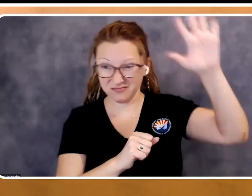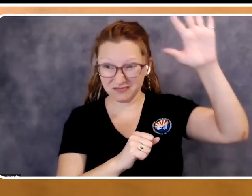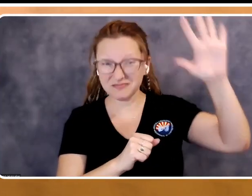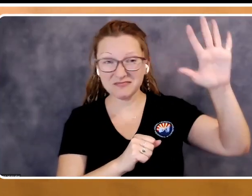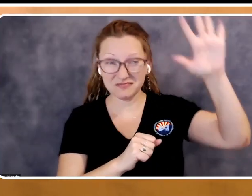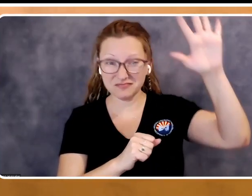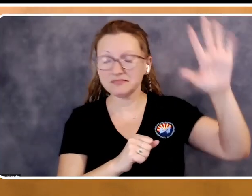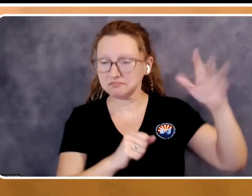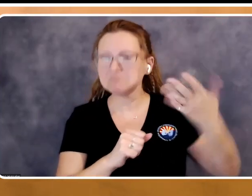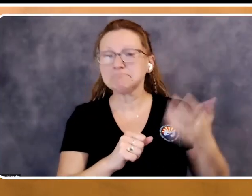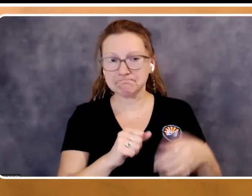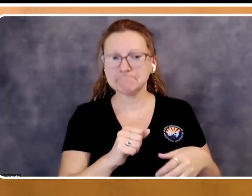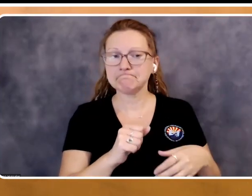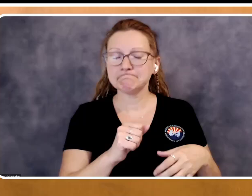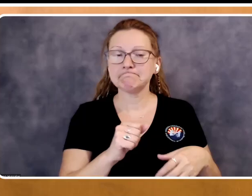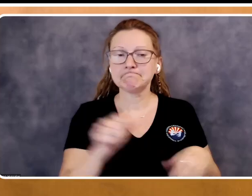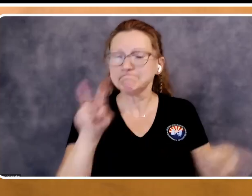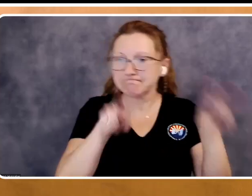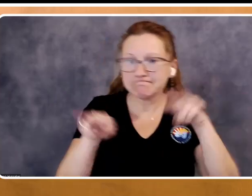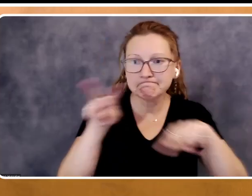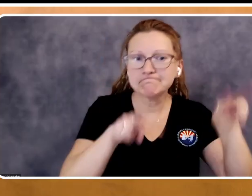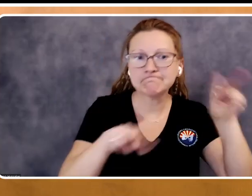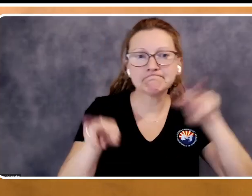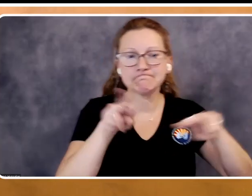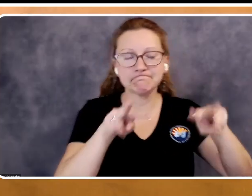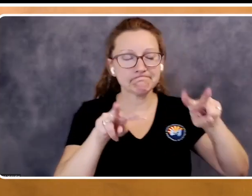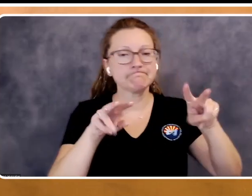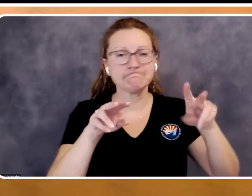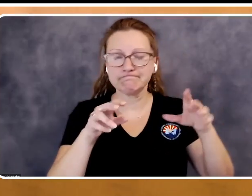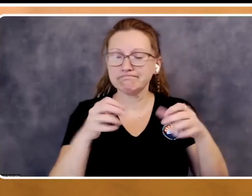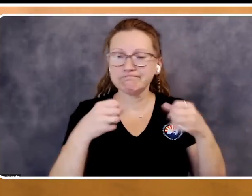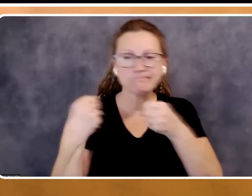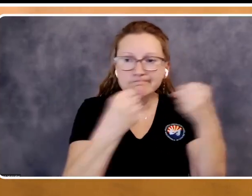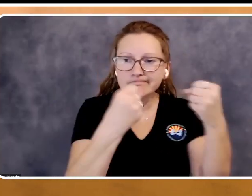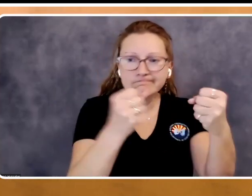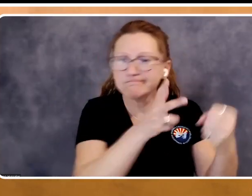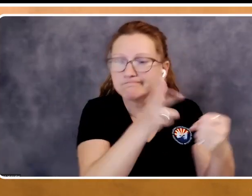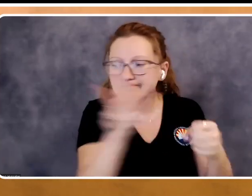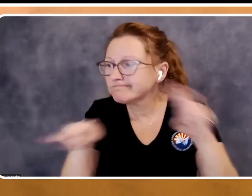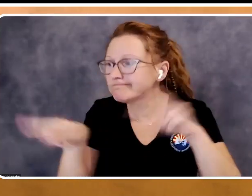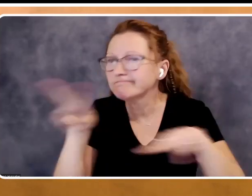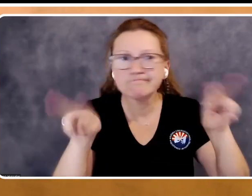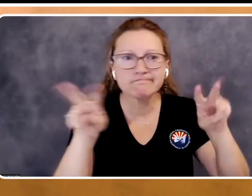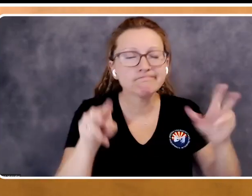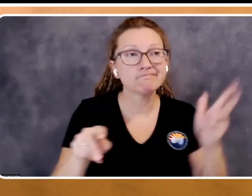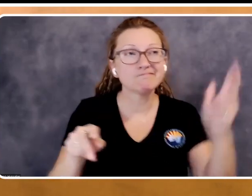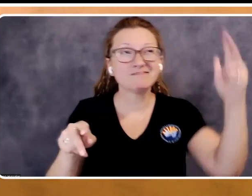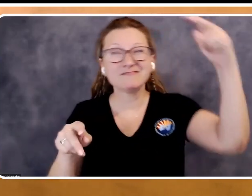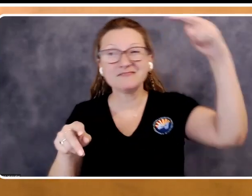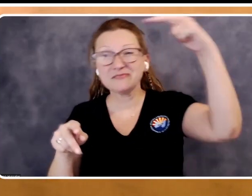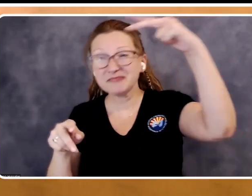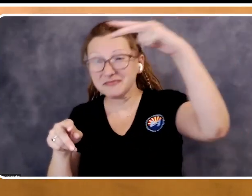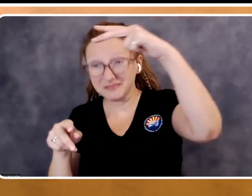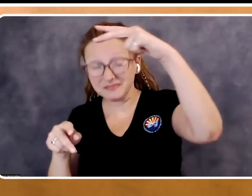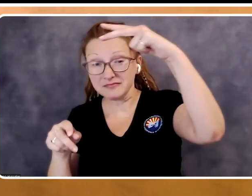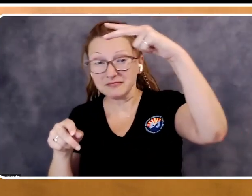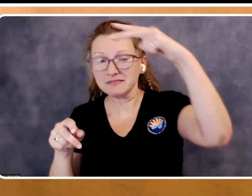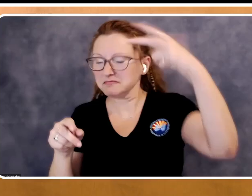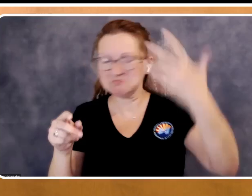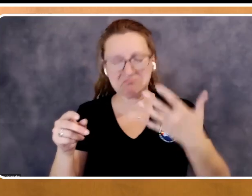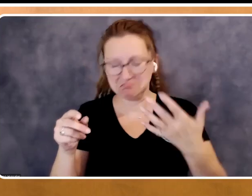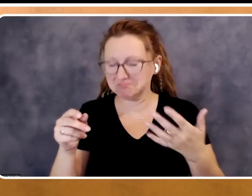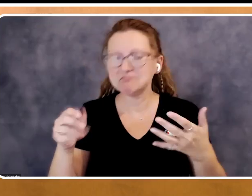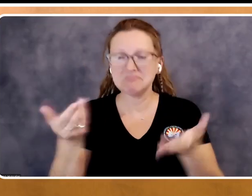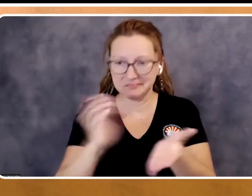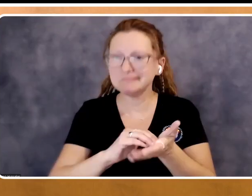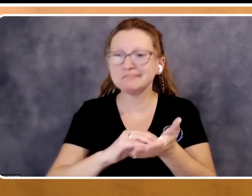the fire, patrol on the southern part, and as we wrapped around to the north end, heading out towards the west, it was securing